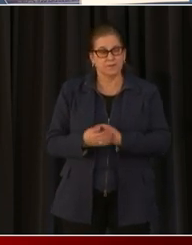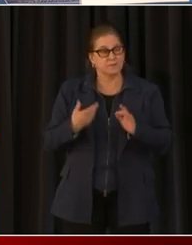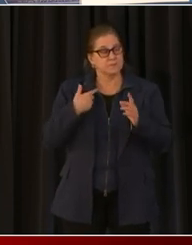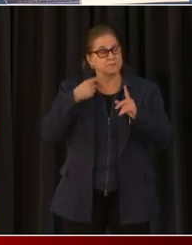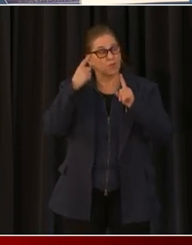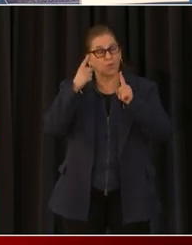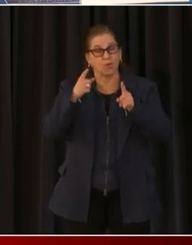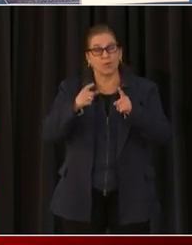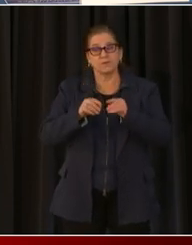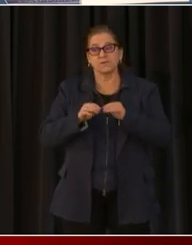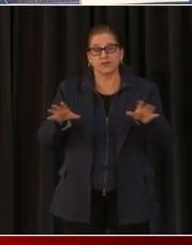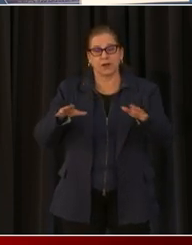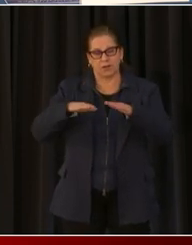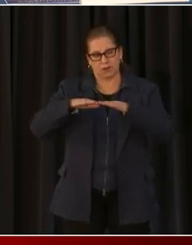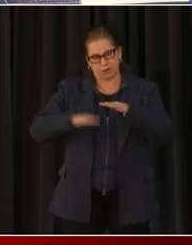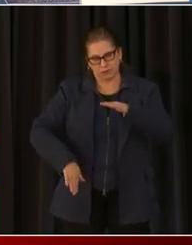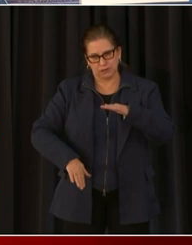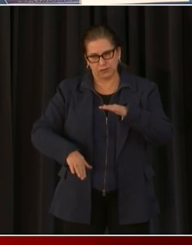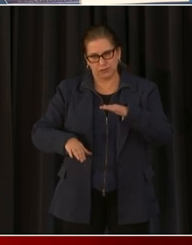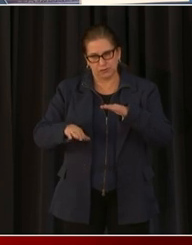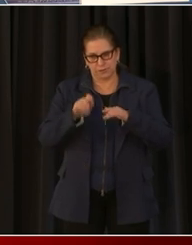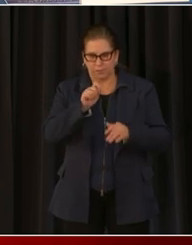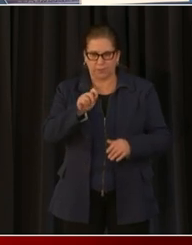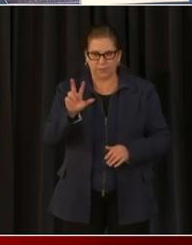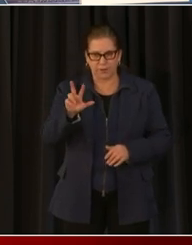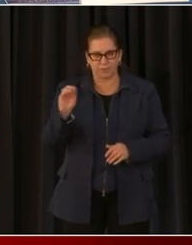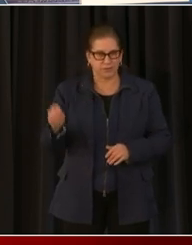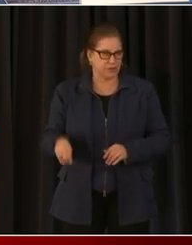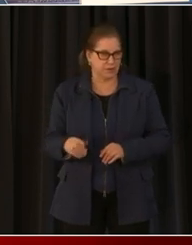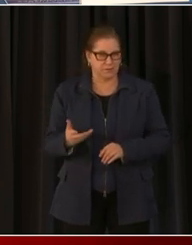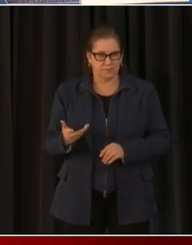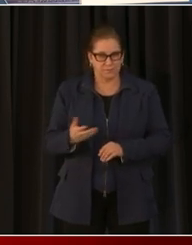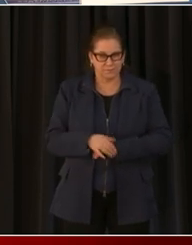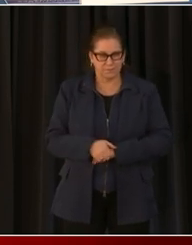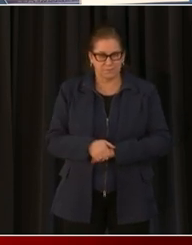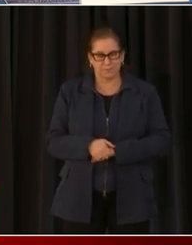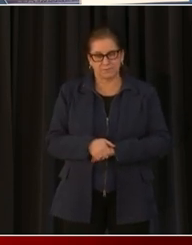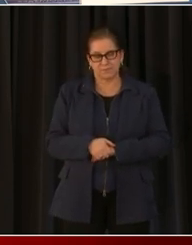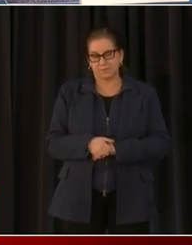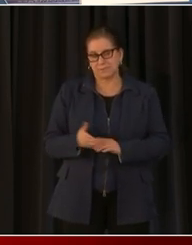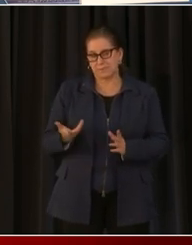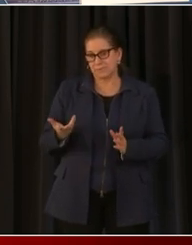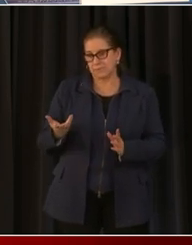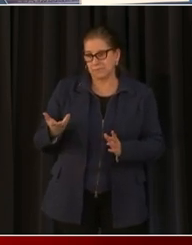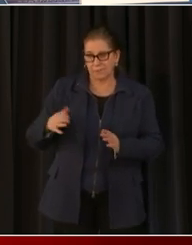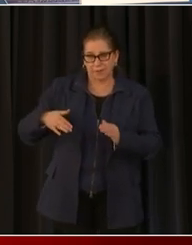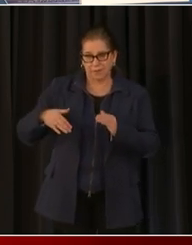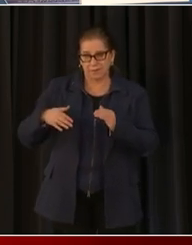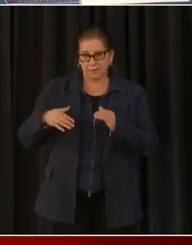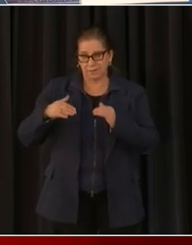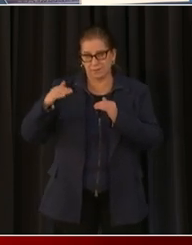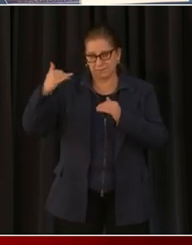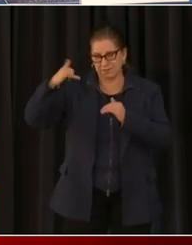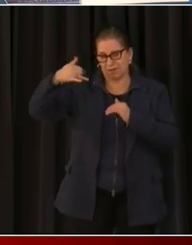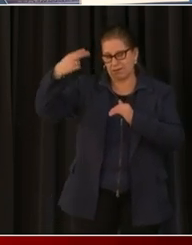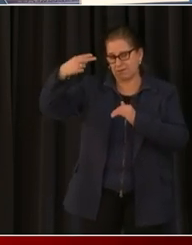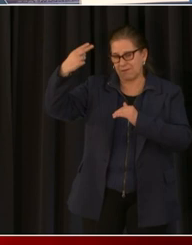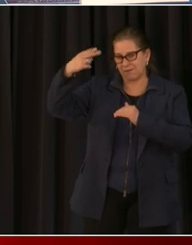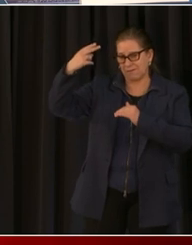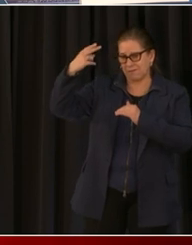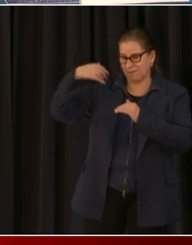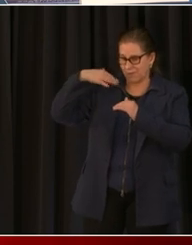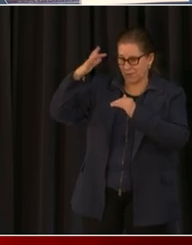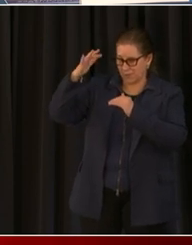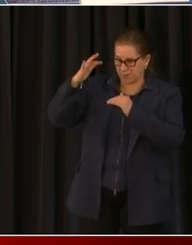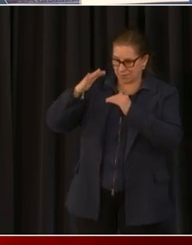We've managed to keep the number below 10%, which I think is remarkable in the face of us having a high daily case rate. You